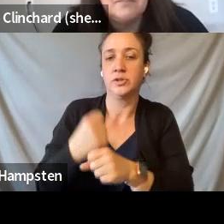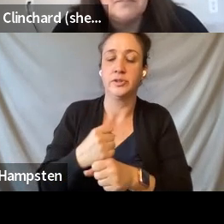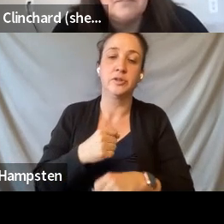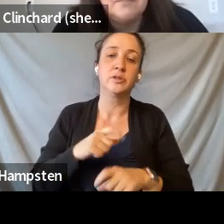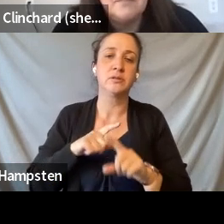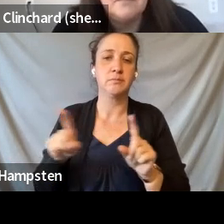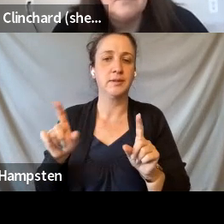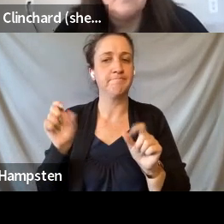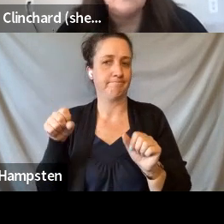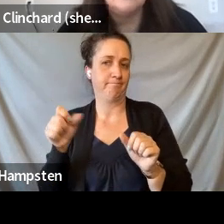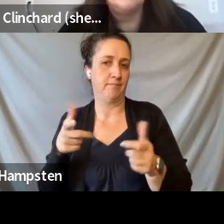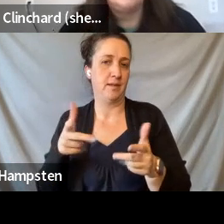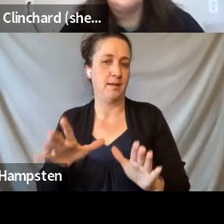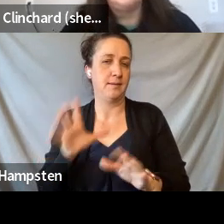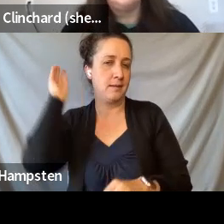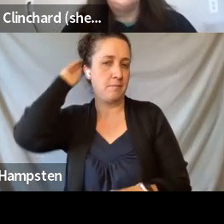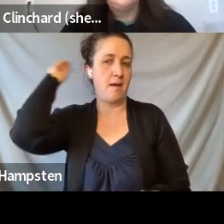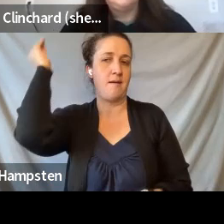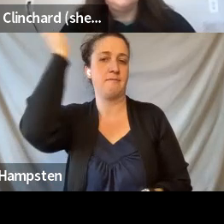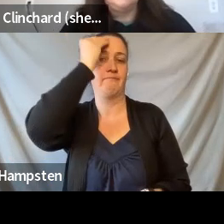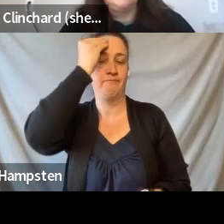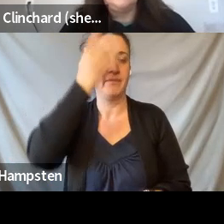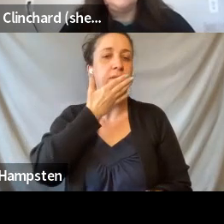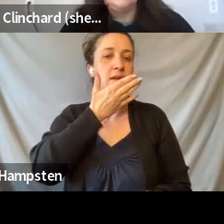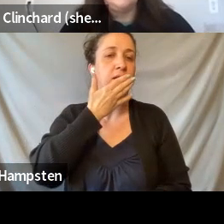But yeah, let's keep that front of mind. Thank you for that, Kathy.